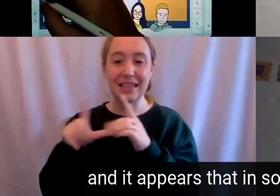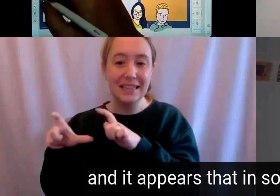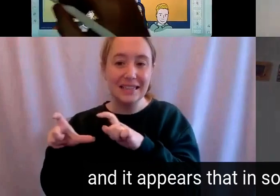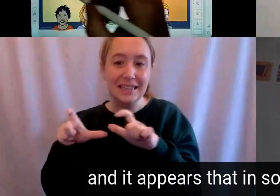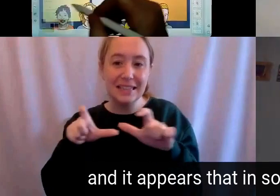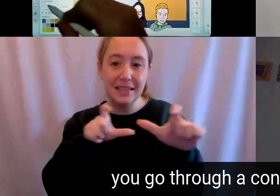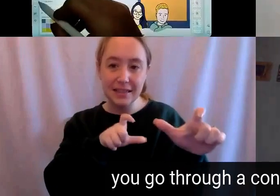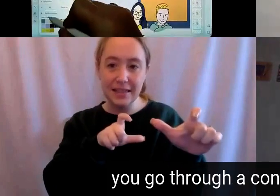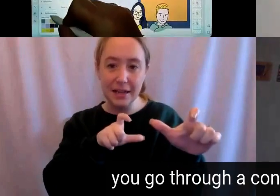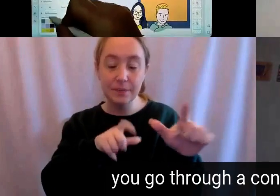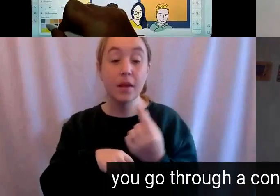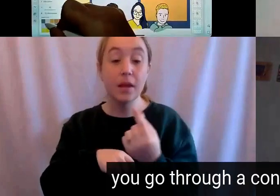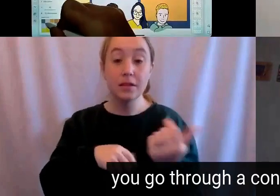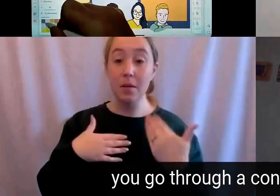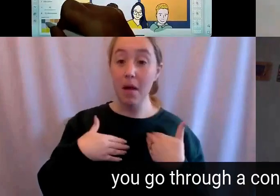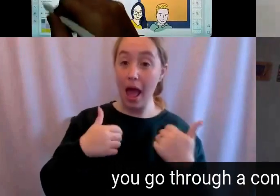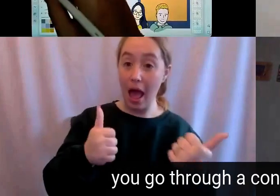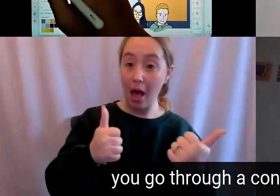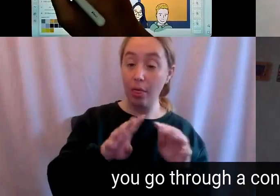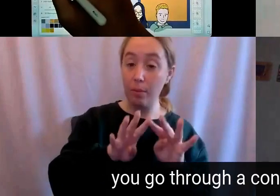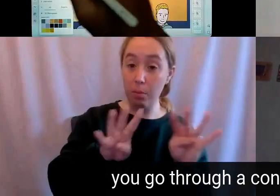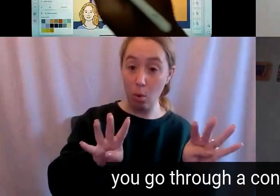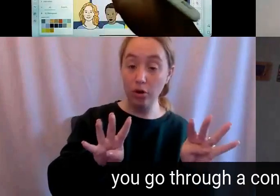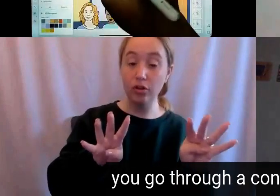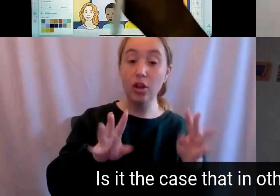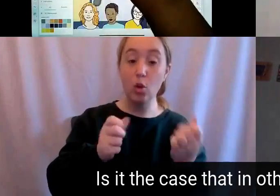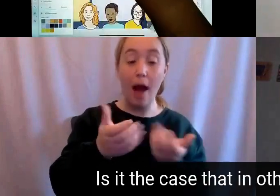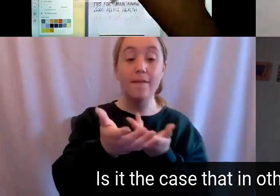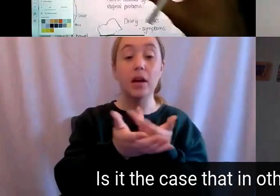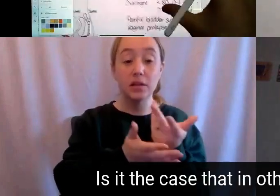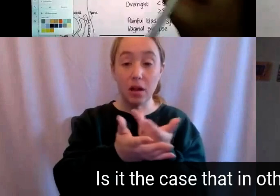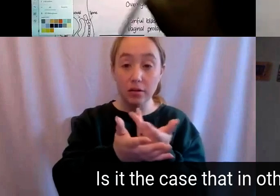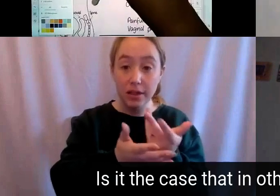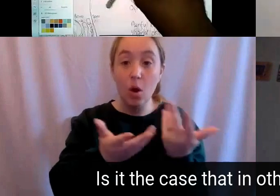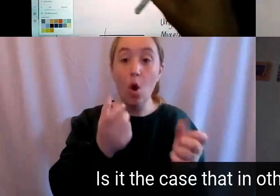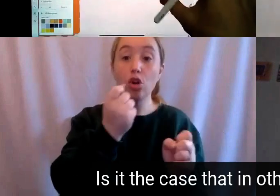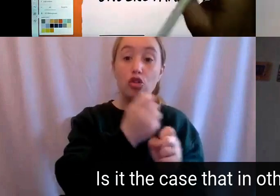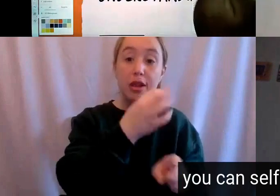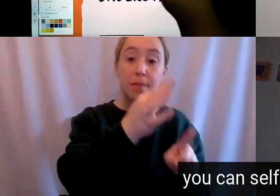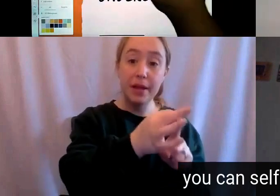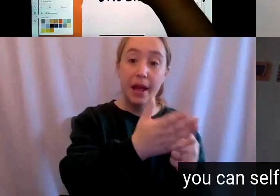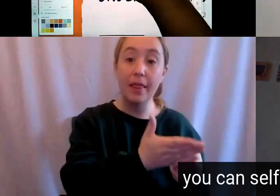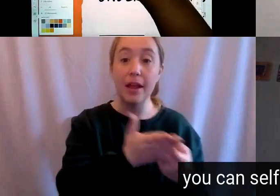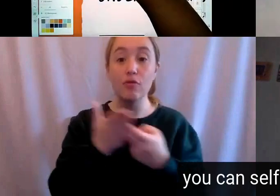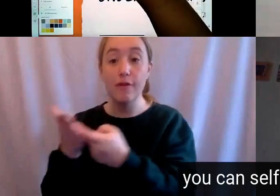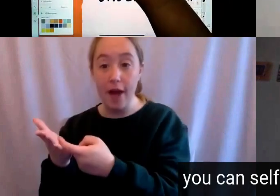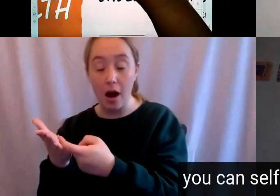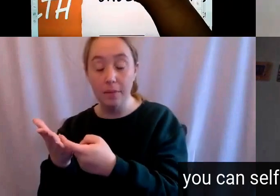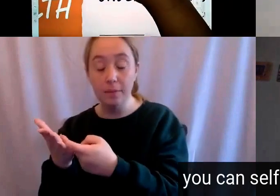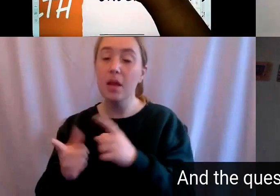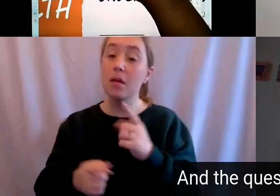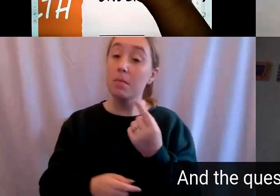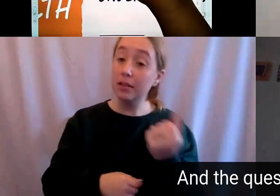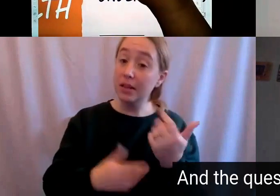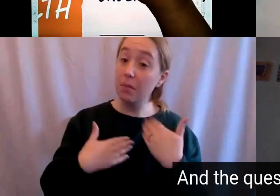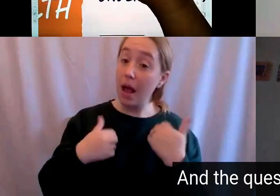boards, you go through a consultant or a GP. Is it the case that in other health boards you can self-refer? In And